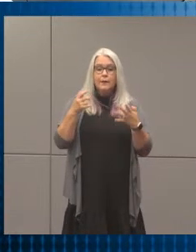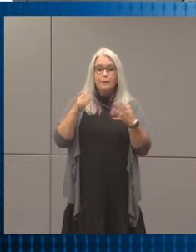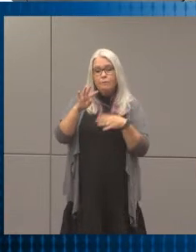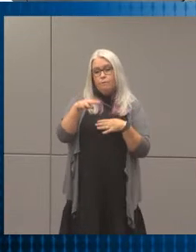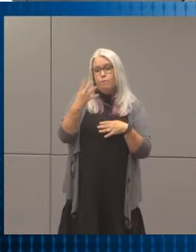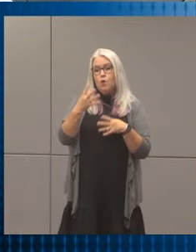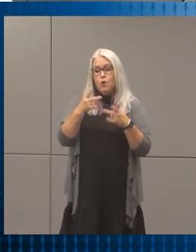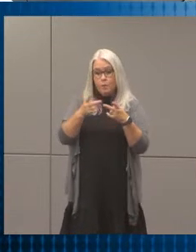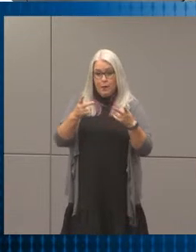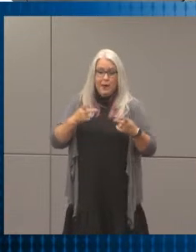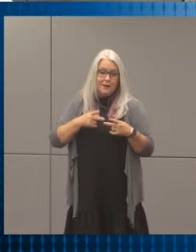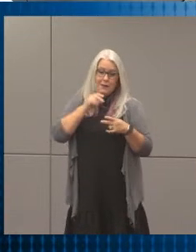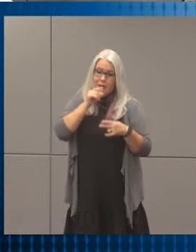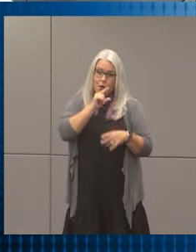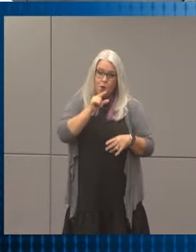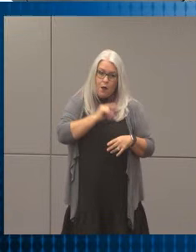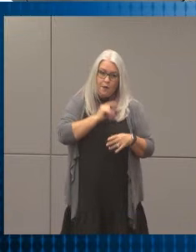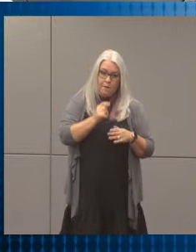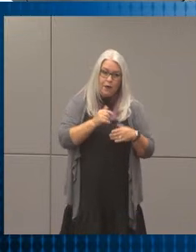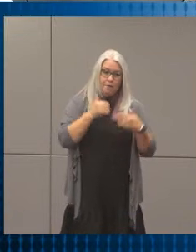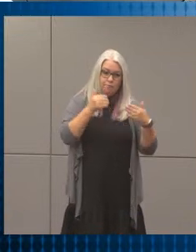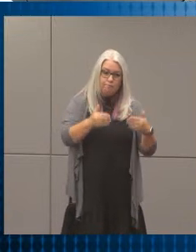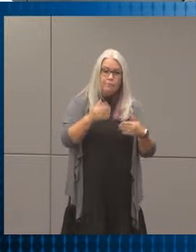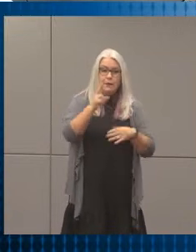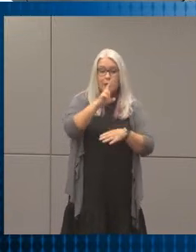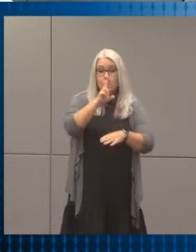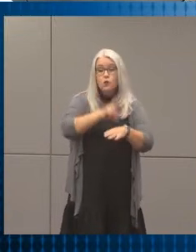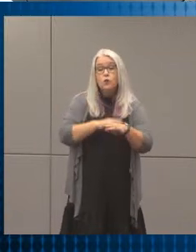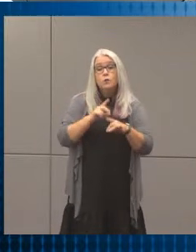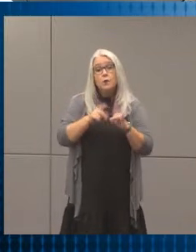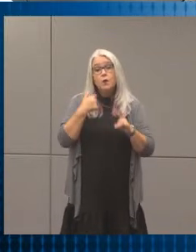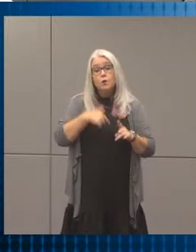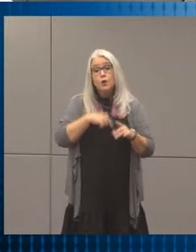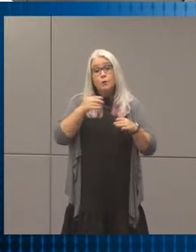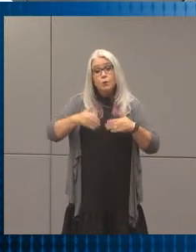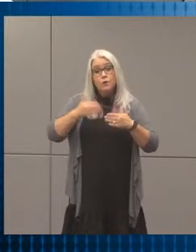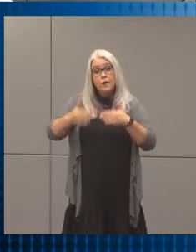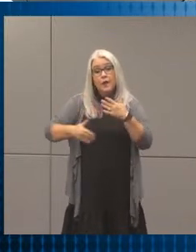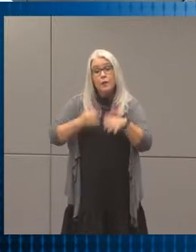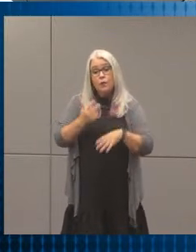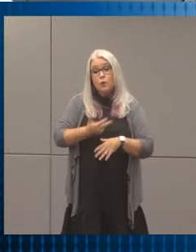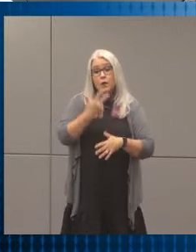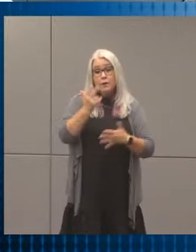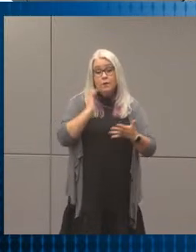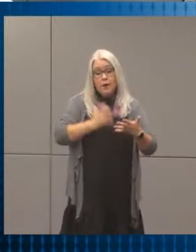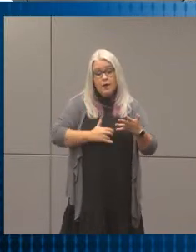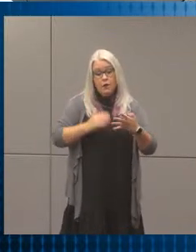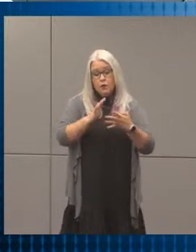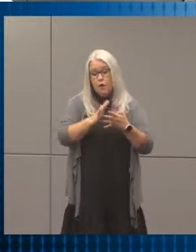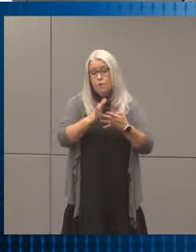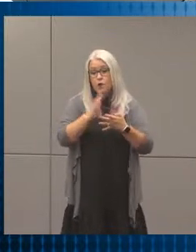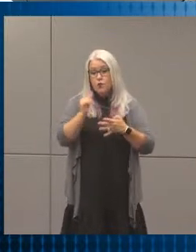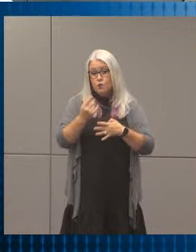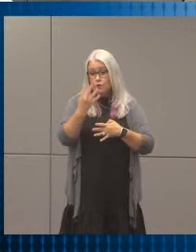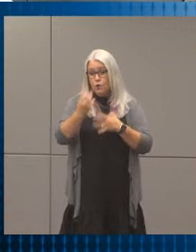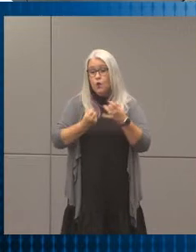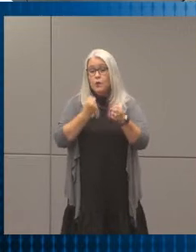didn't qualify for nationals. However, we are moving on 3 of our sophomores to four-year